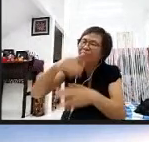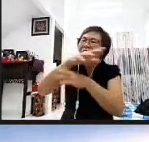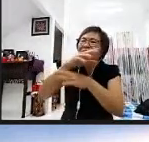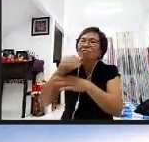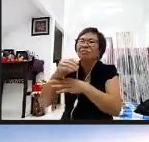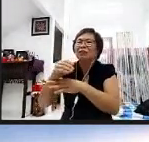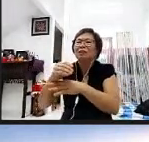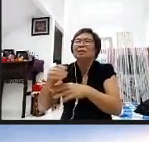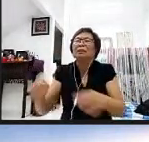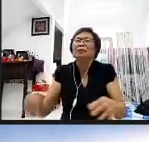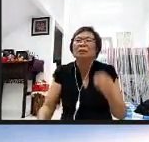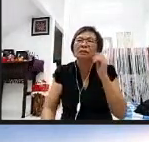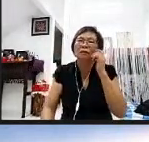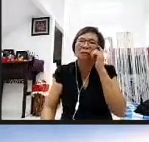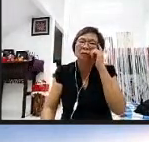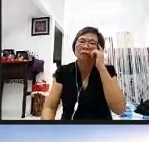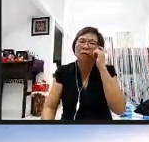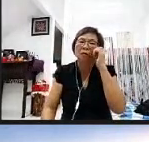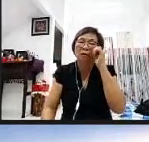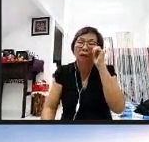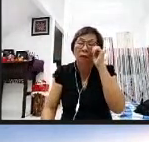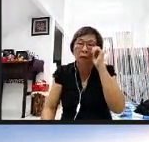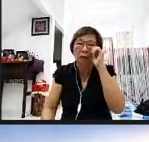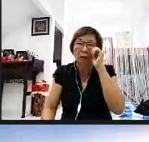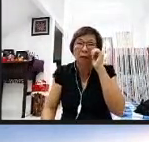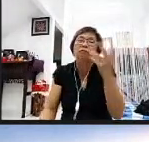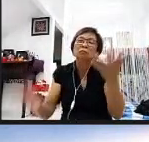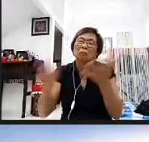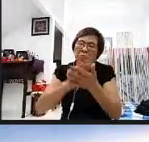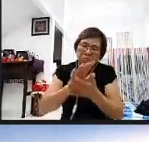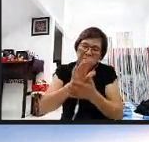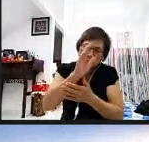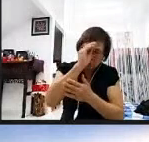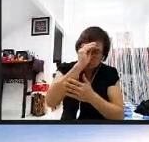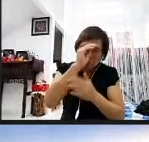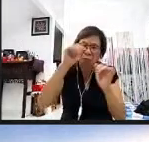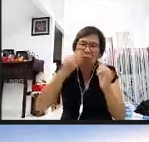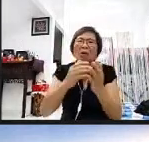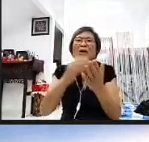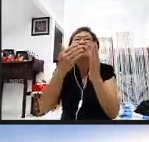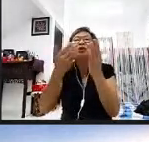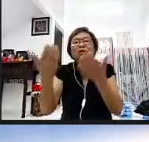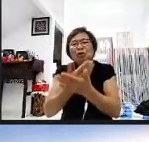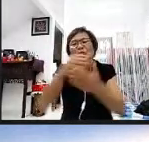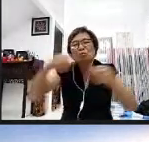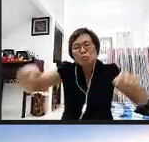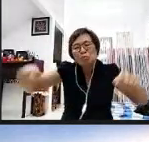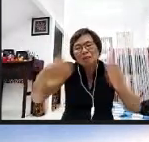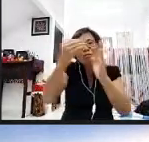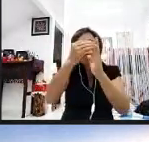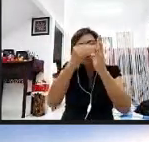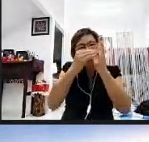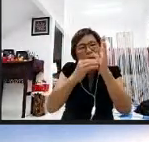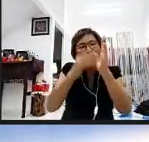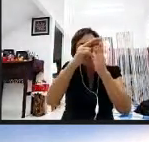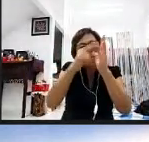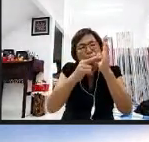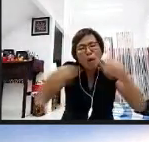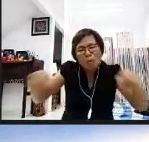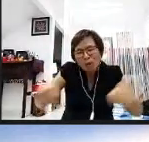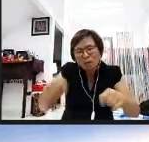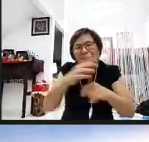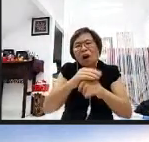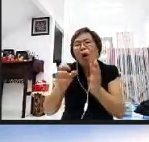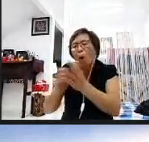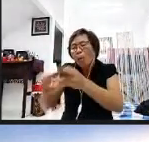time that they had to learn new skills, new recipes, looking for new opportunities,